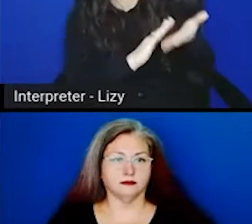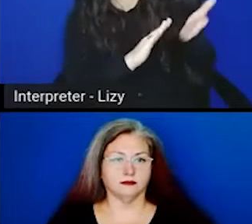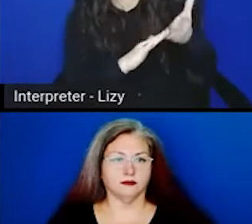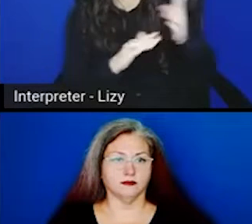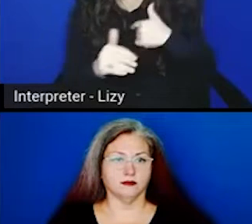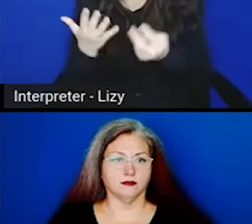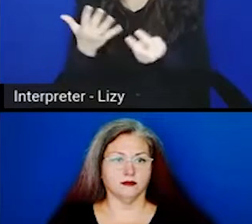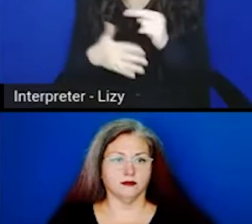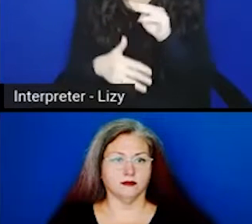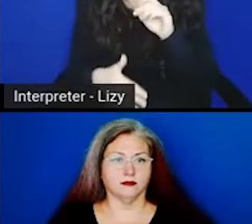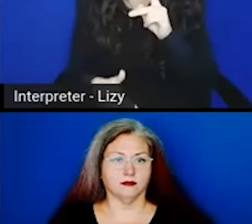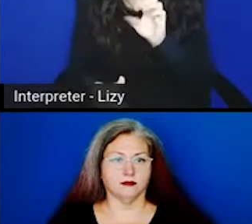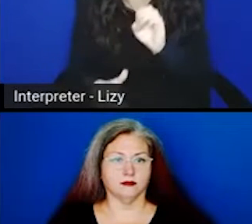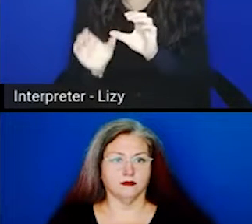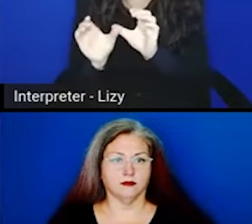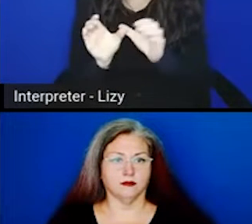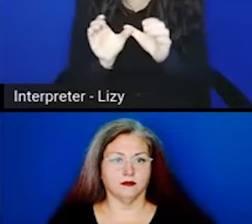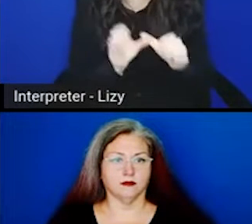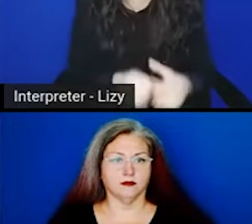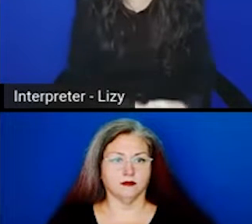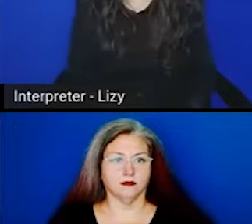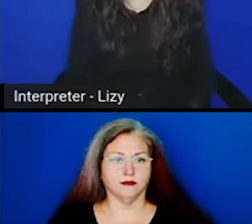configuration.